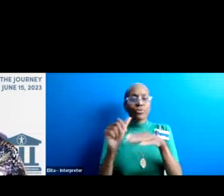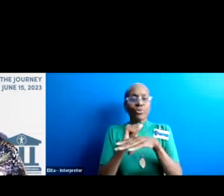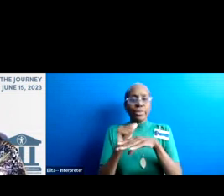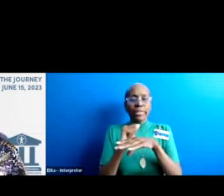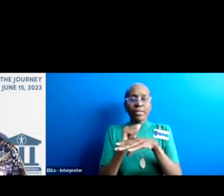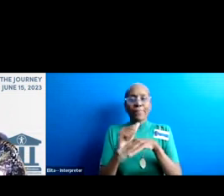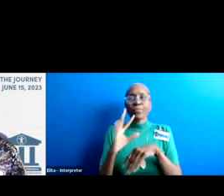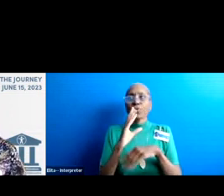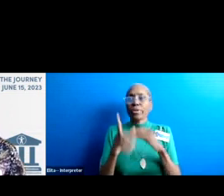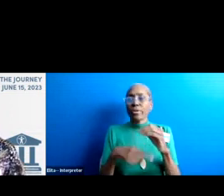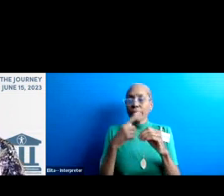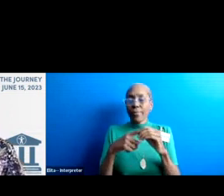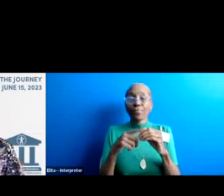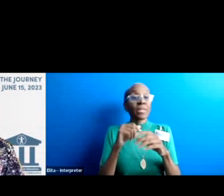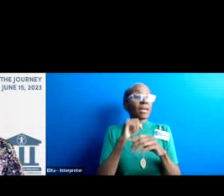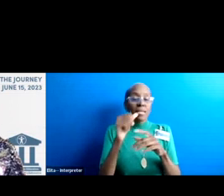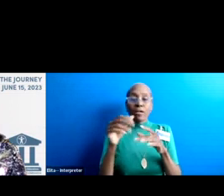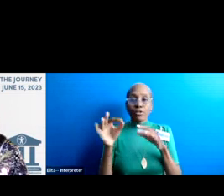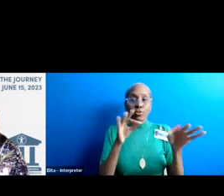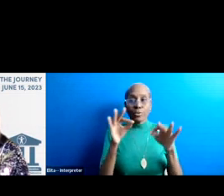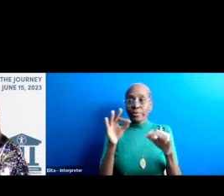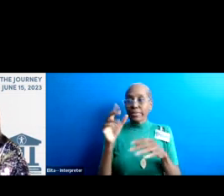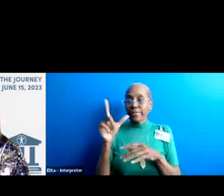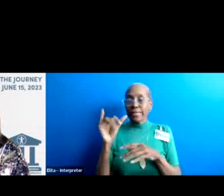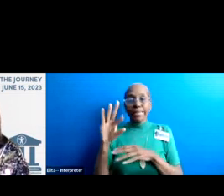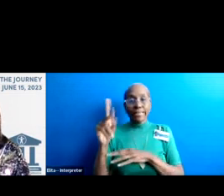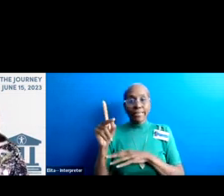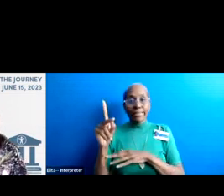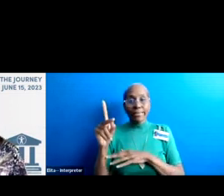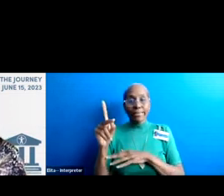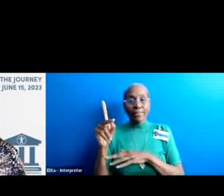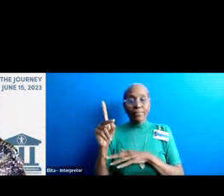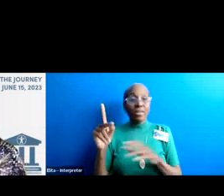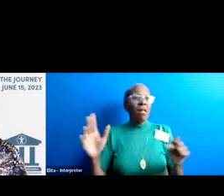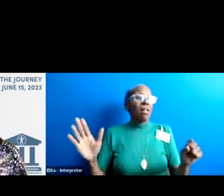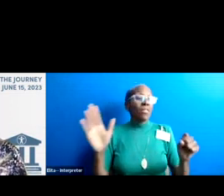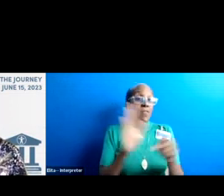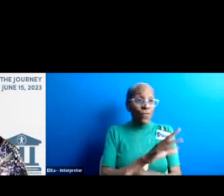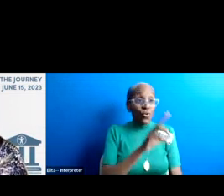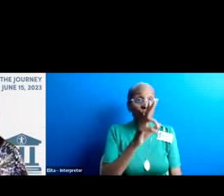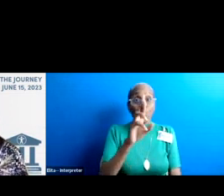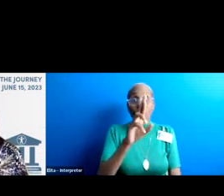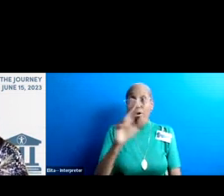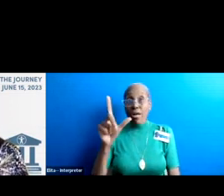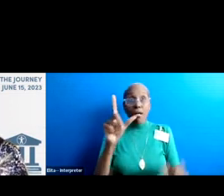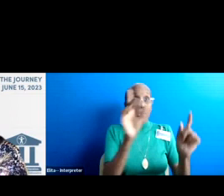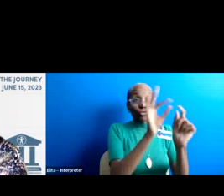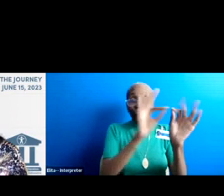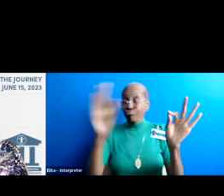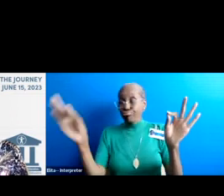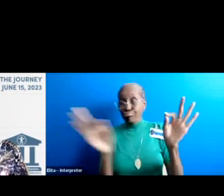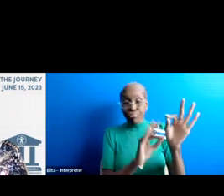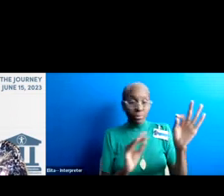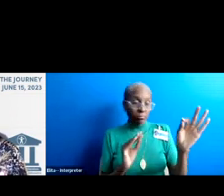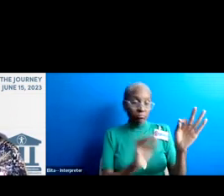she was talking about those non-descriptive links where either it's like the entire URL is put on a website,